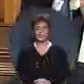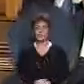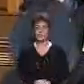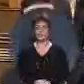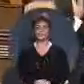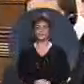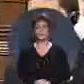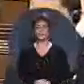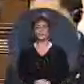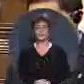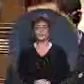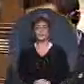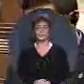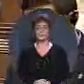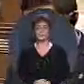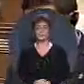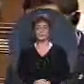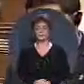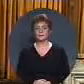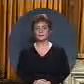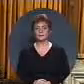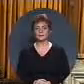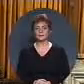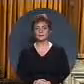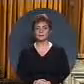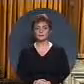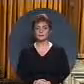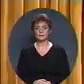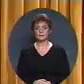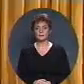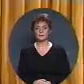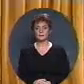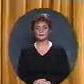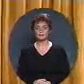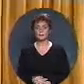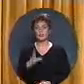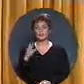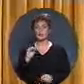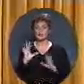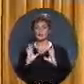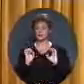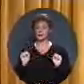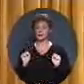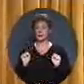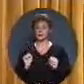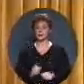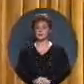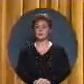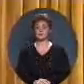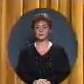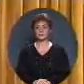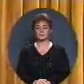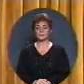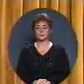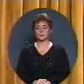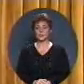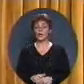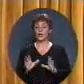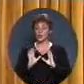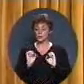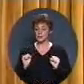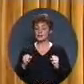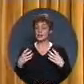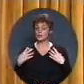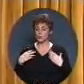Bonavista, Gander, Grand Falls, Windsor. Mr. Speaker, the Treasury Board President's decision to meddle in municipal infrastructure matters during